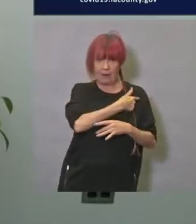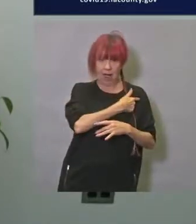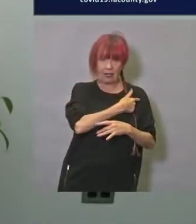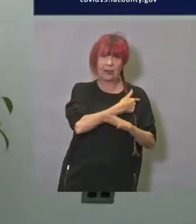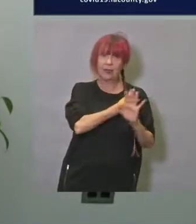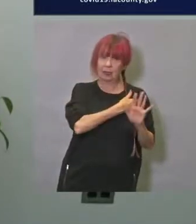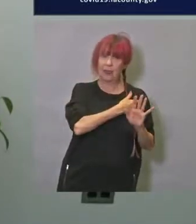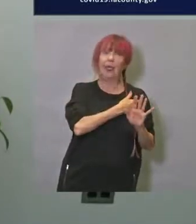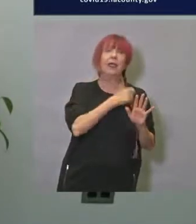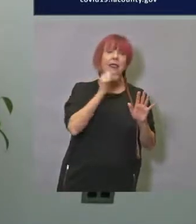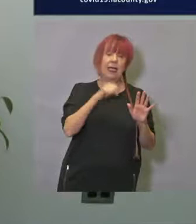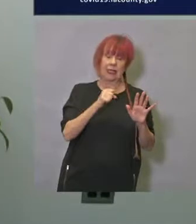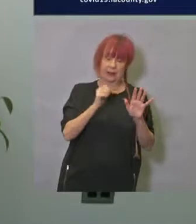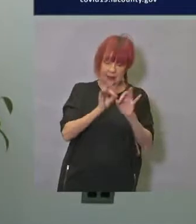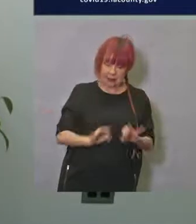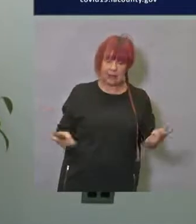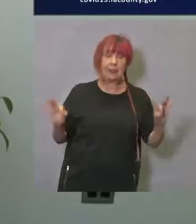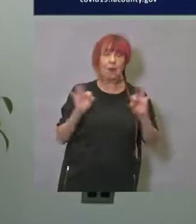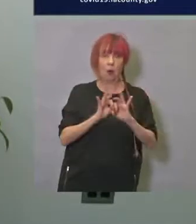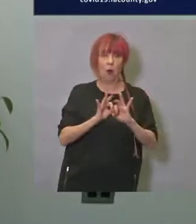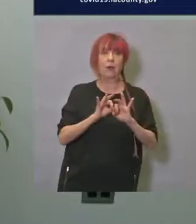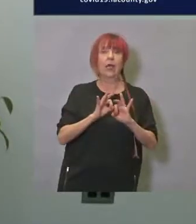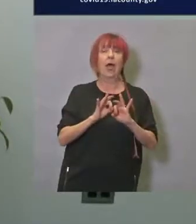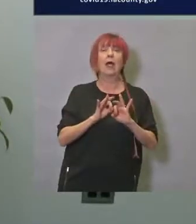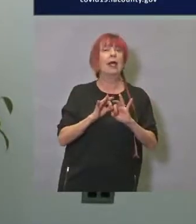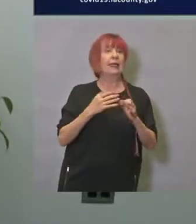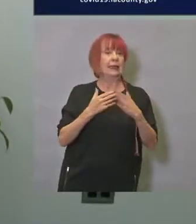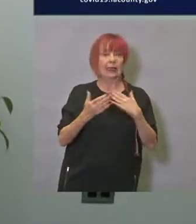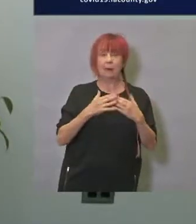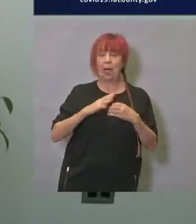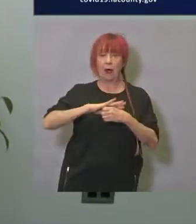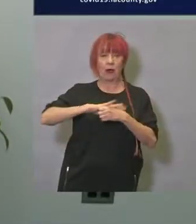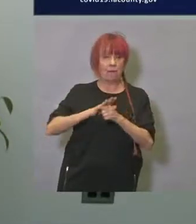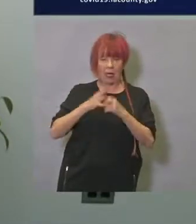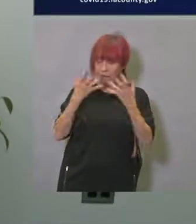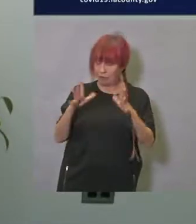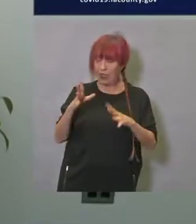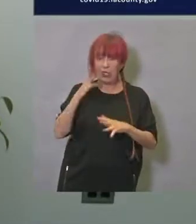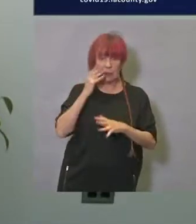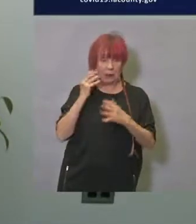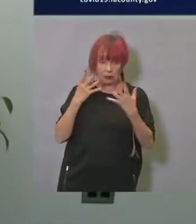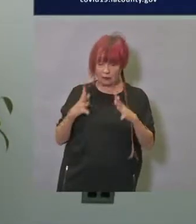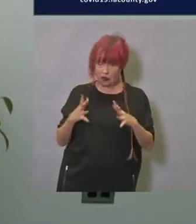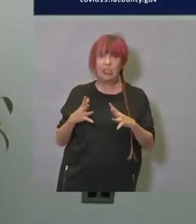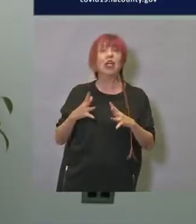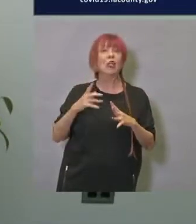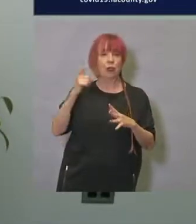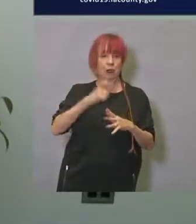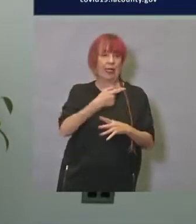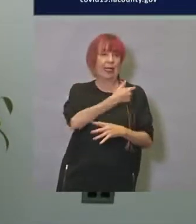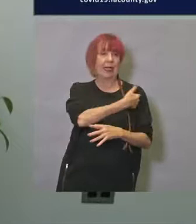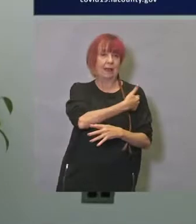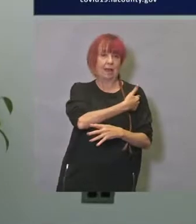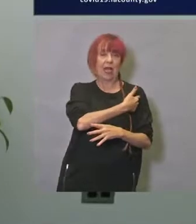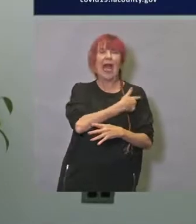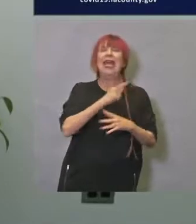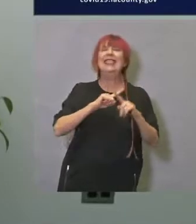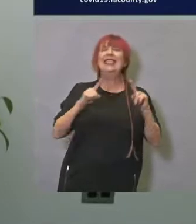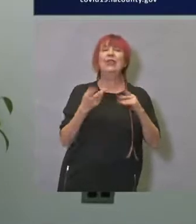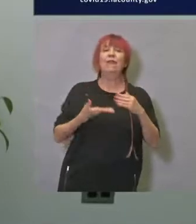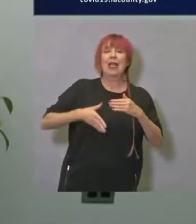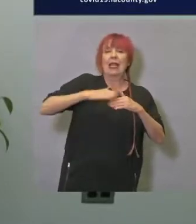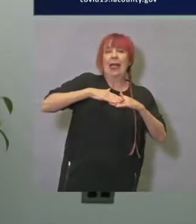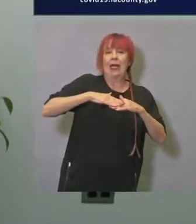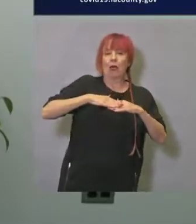Obviously, really important that people get vaccinated. It's a different layer of protection. It's not